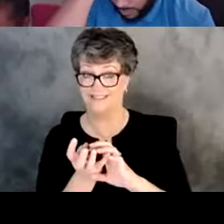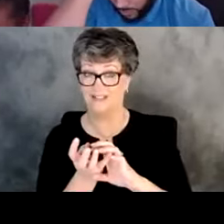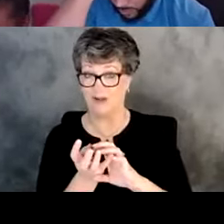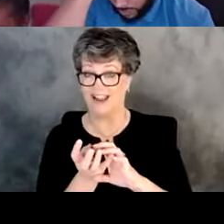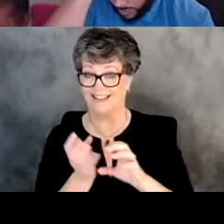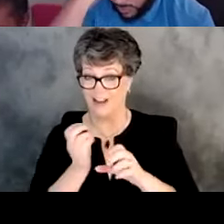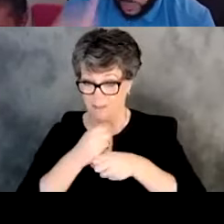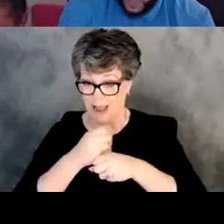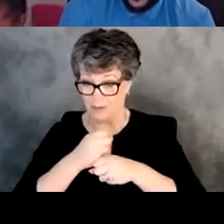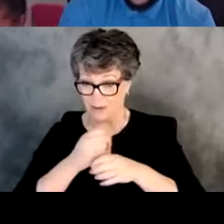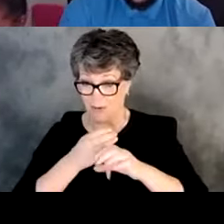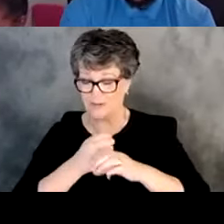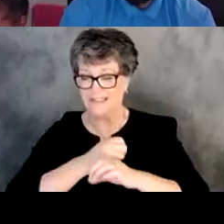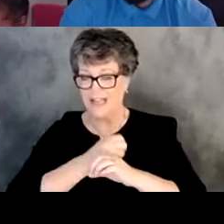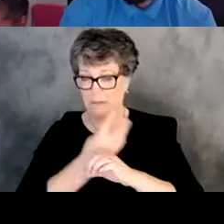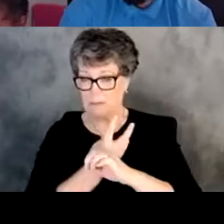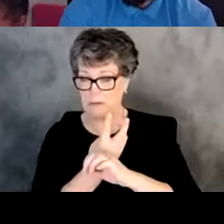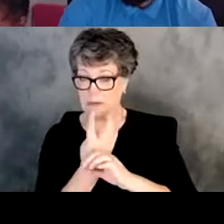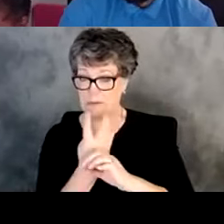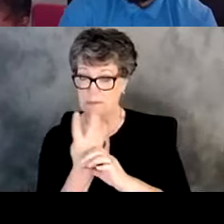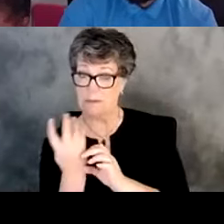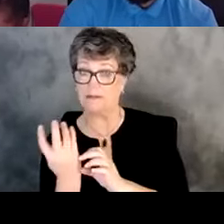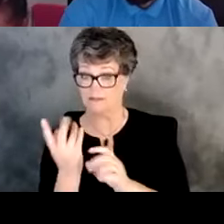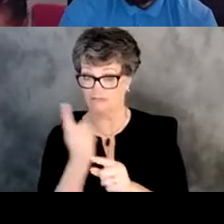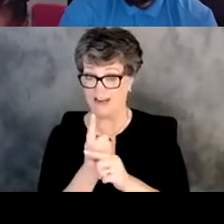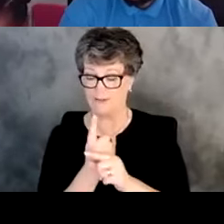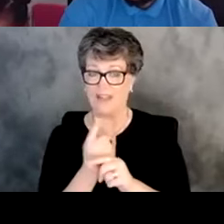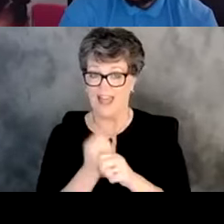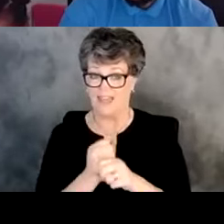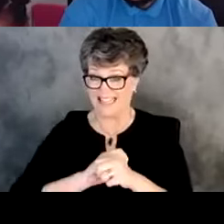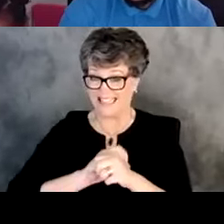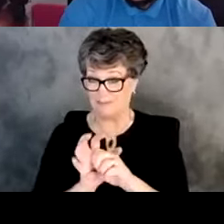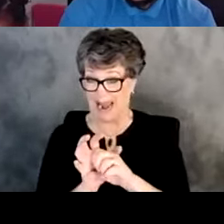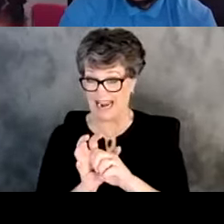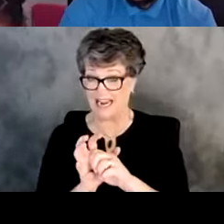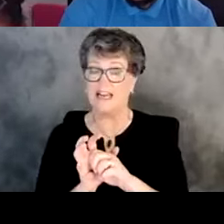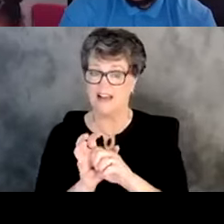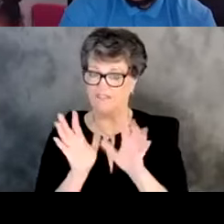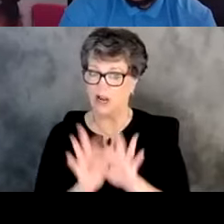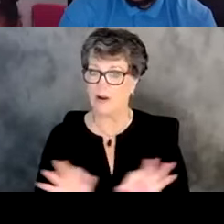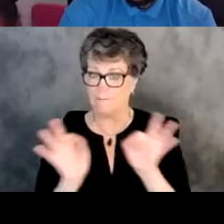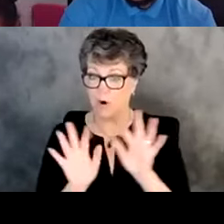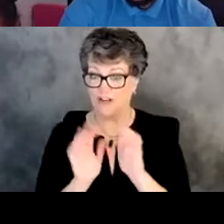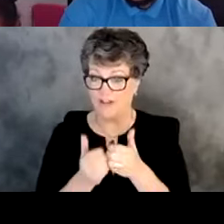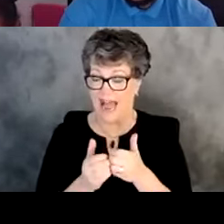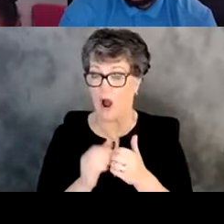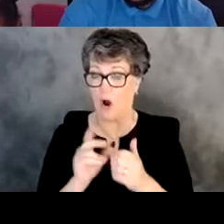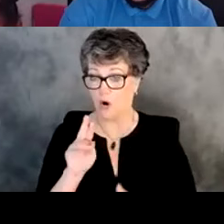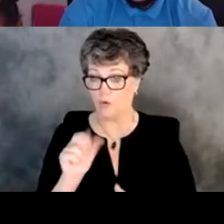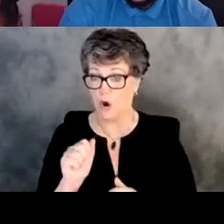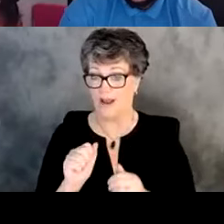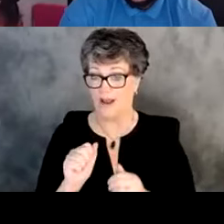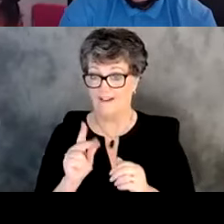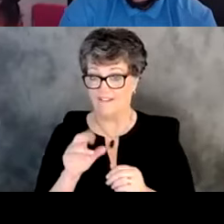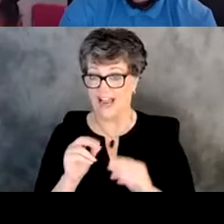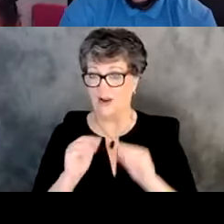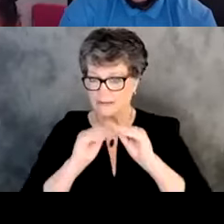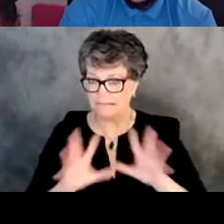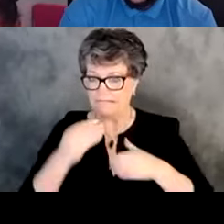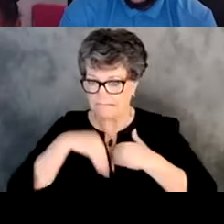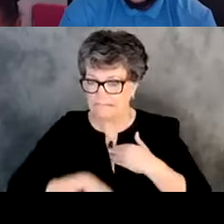microscope, there are all these spikes that come out of it. That spike is very important to how coronavirus infects and gets into